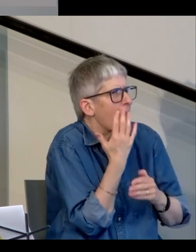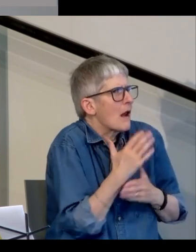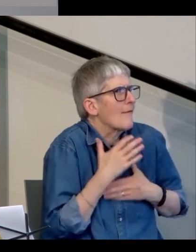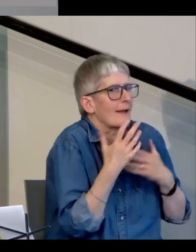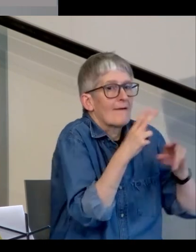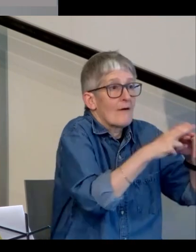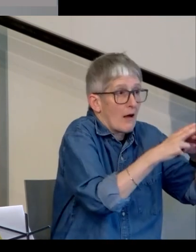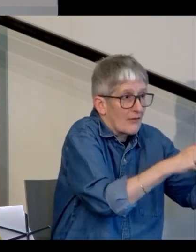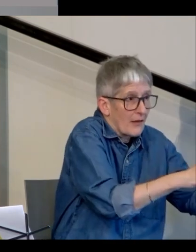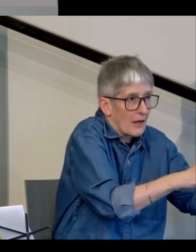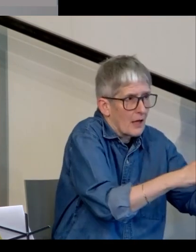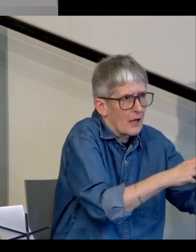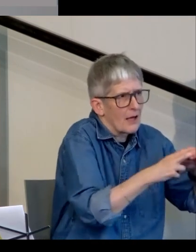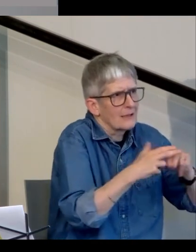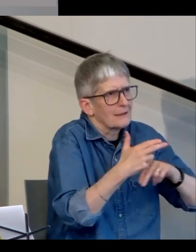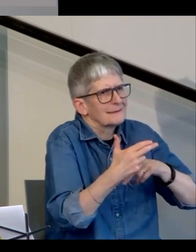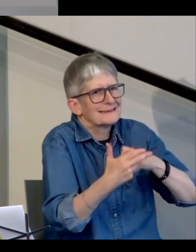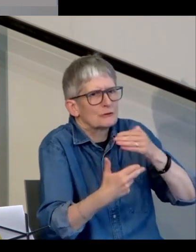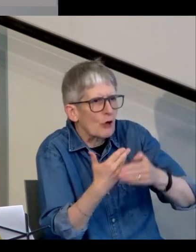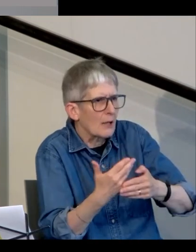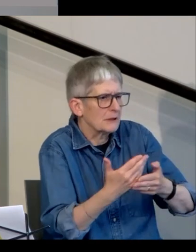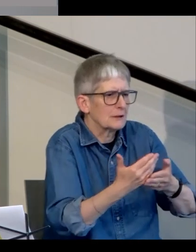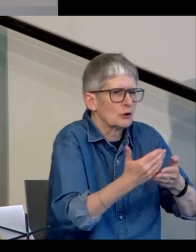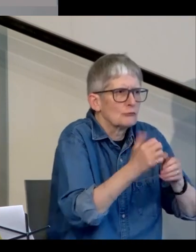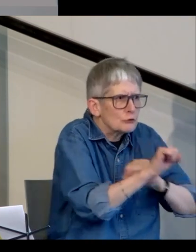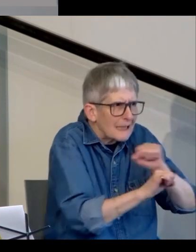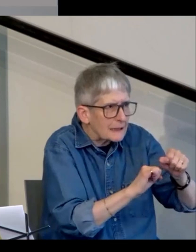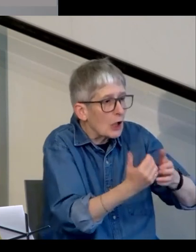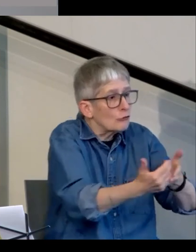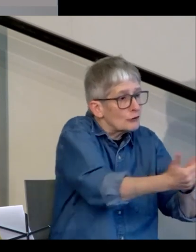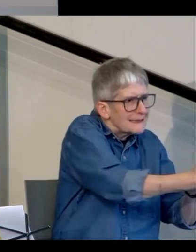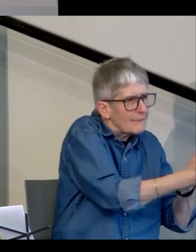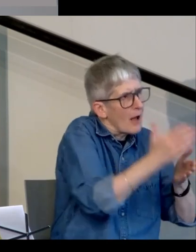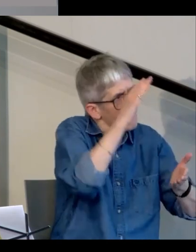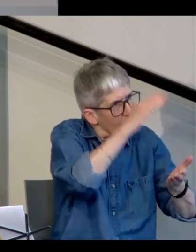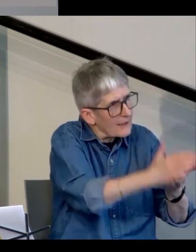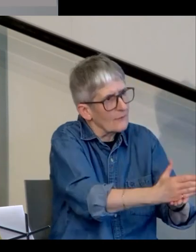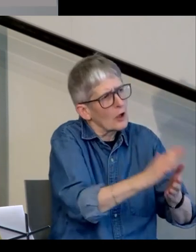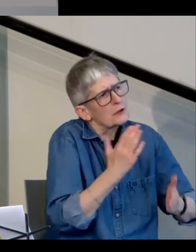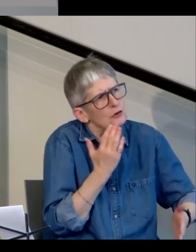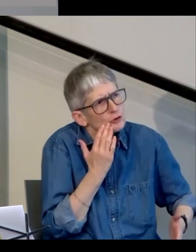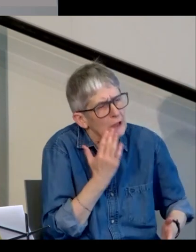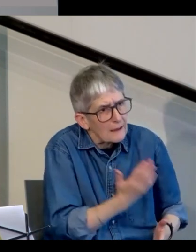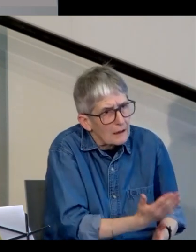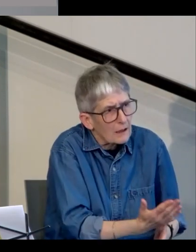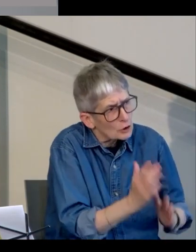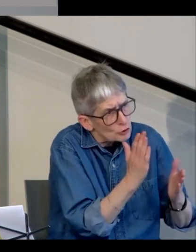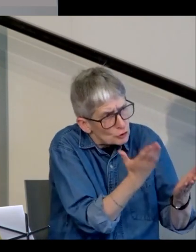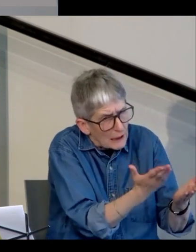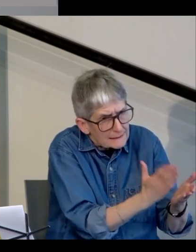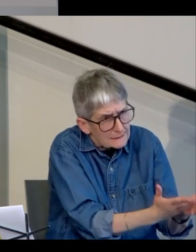He's described as protector, a redeemer, faithful, gentle,